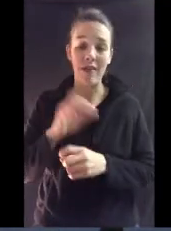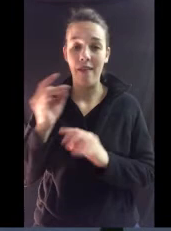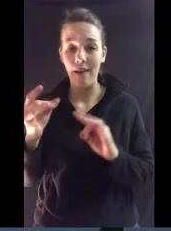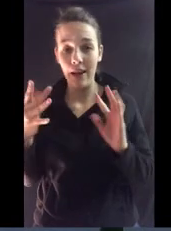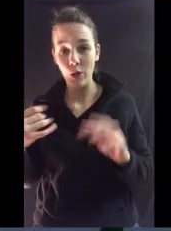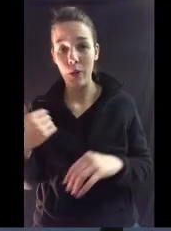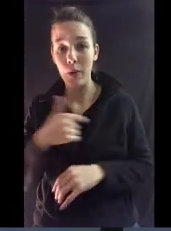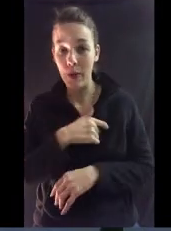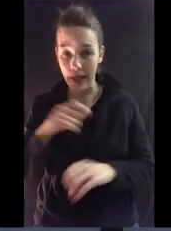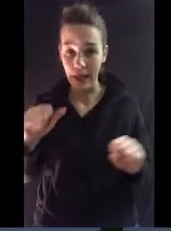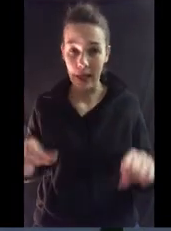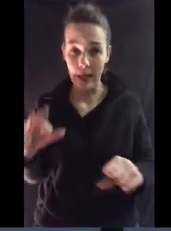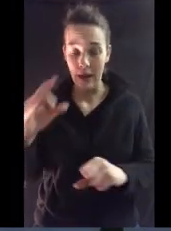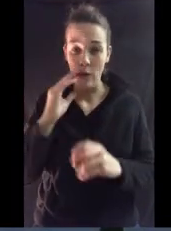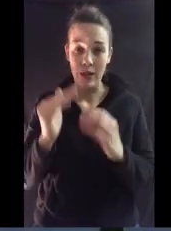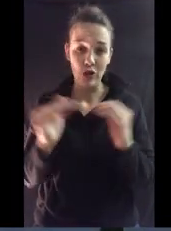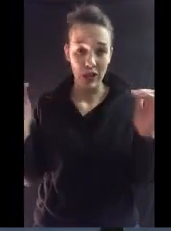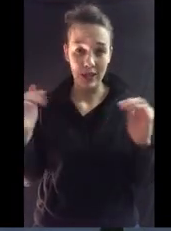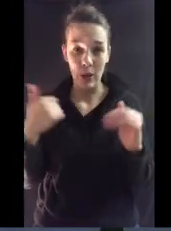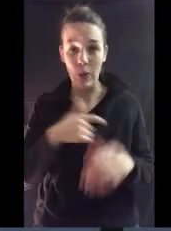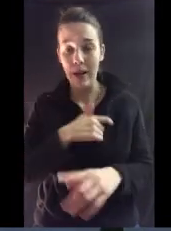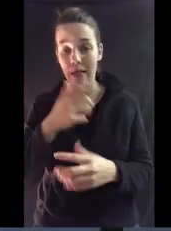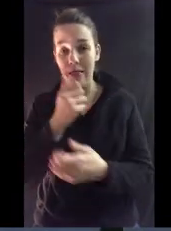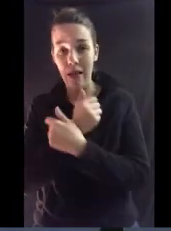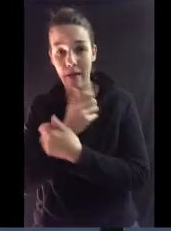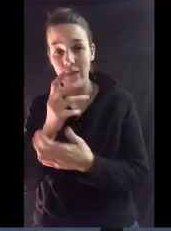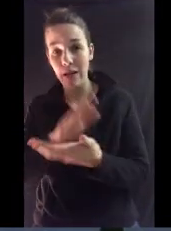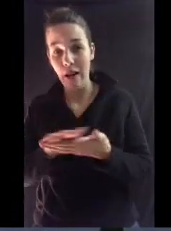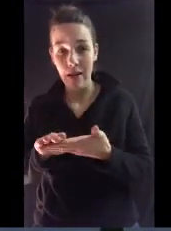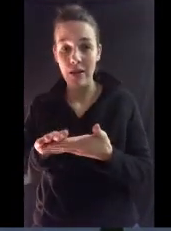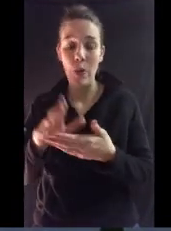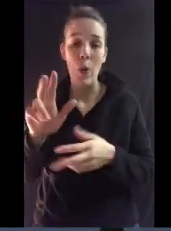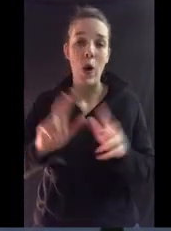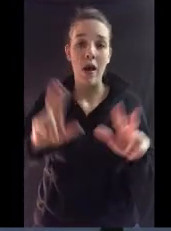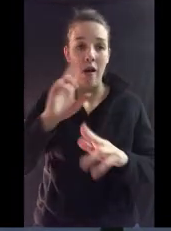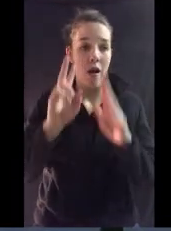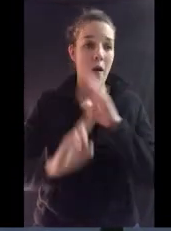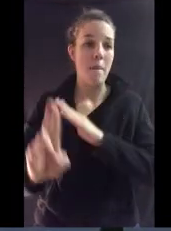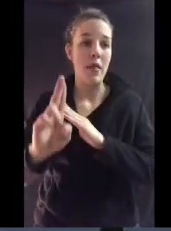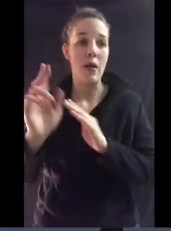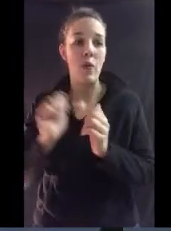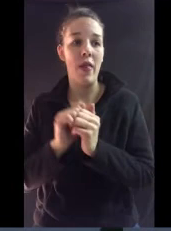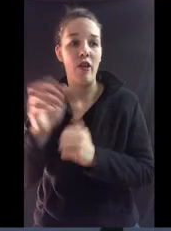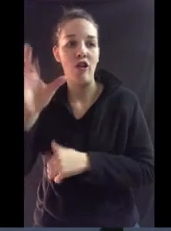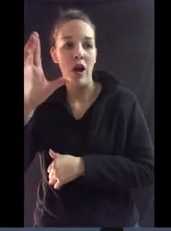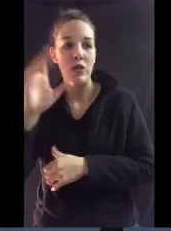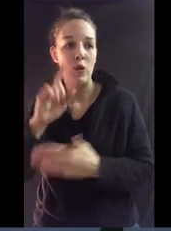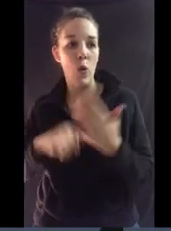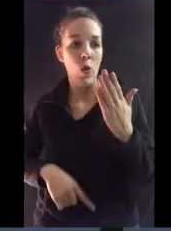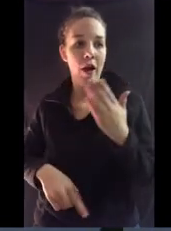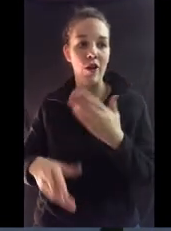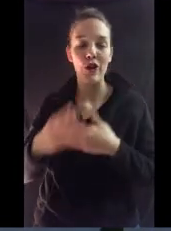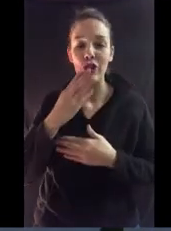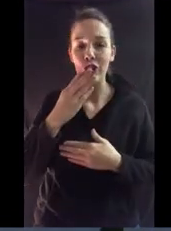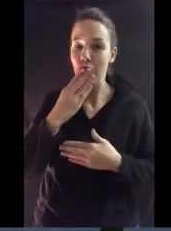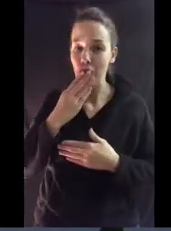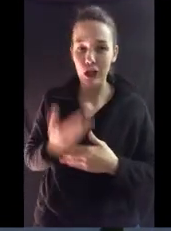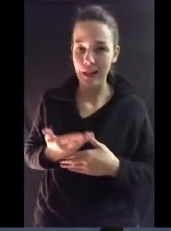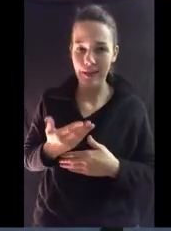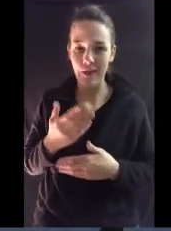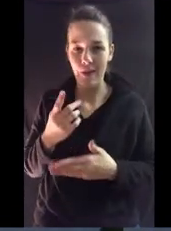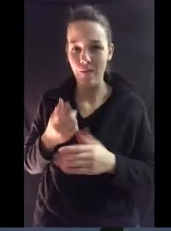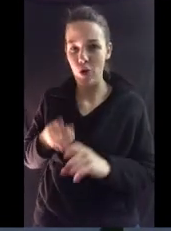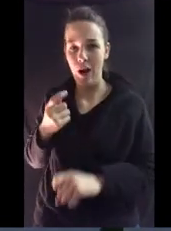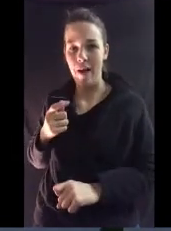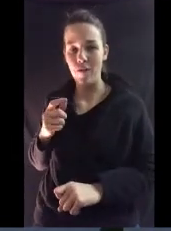powers of oppression and hatred, but we can if we do justice, if we love kindness, if we walk humbly with our God. So what